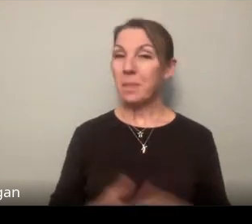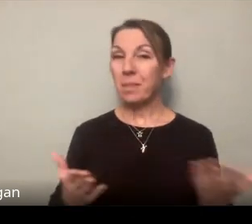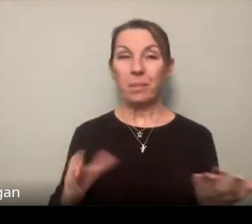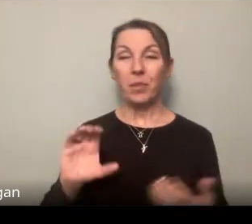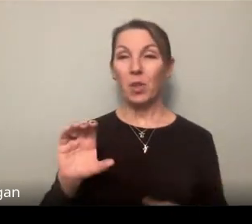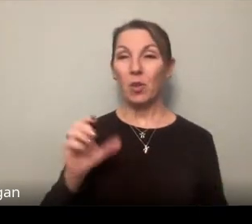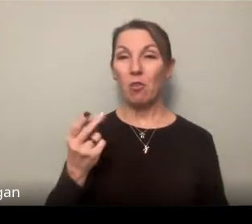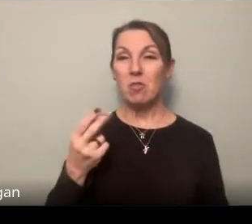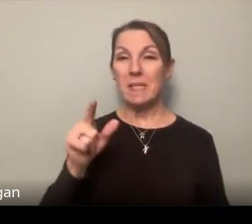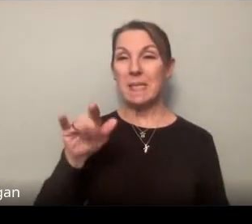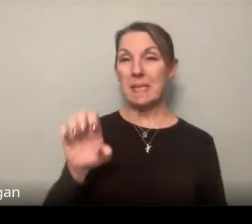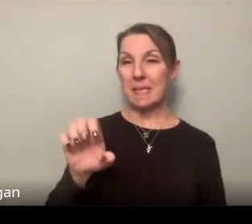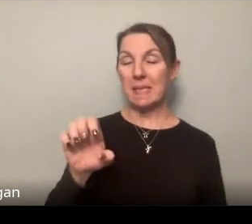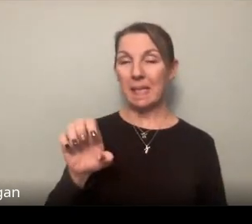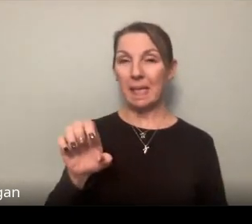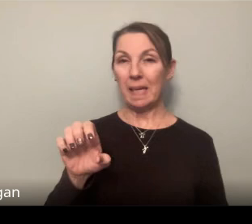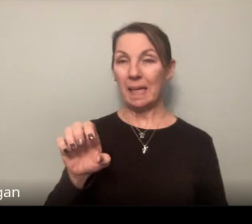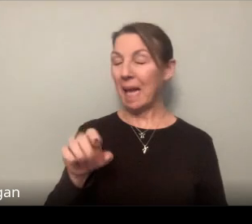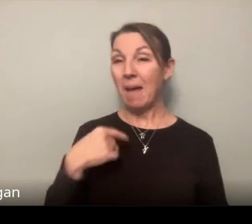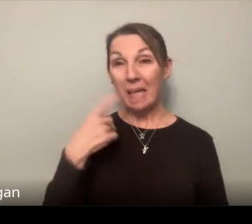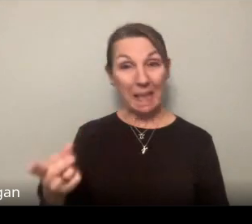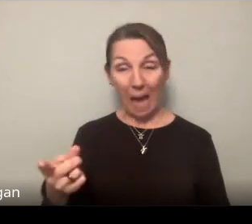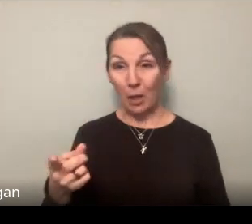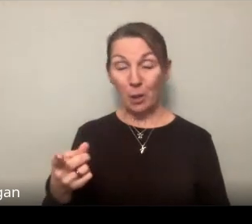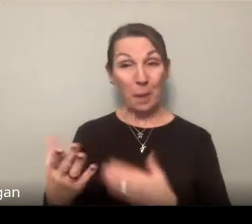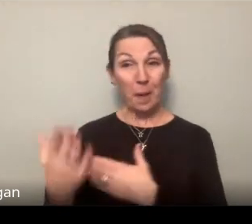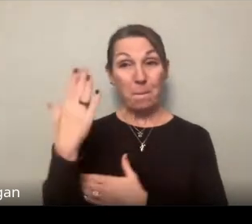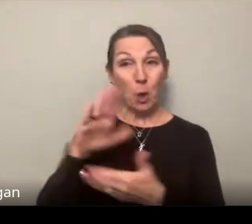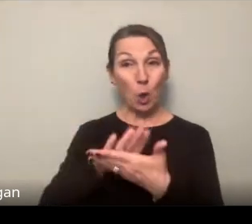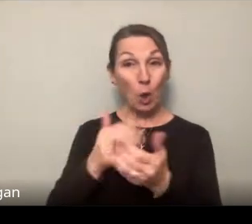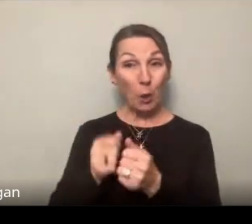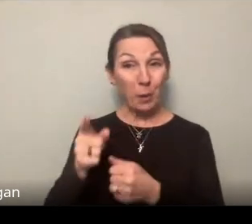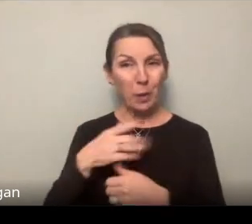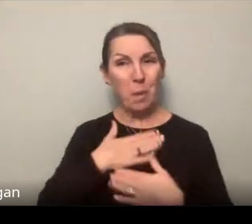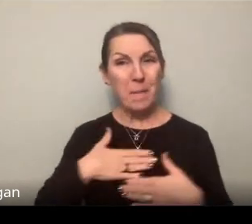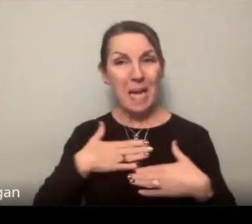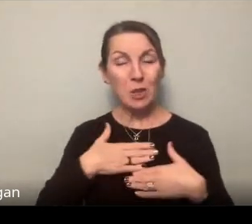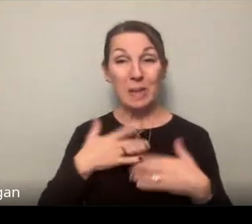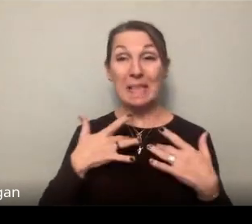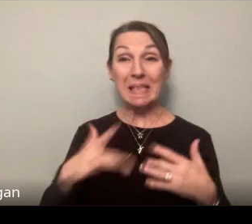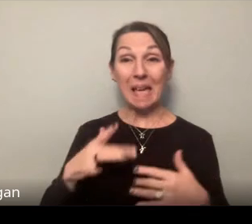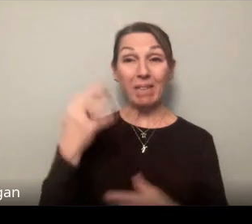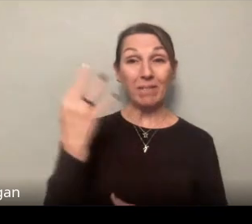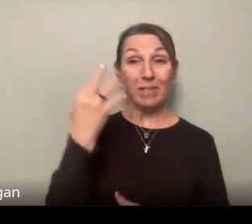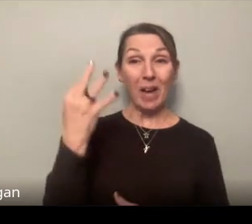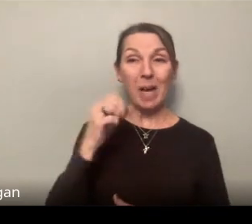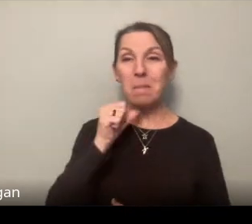Christine, I have to tell you that spending the morning cooking with you has been a pleasure. Normally on Fridays, I'm not